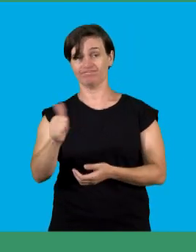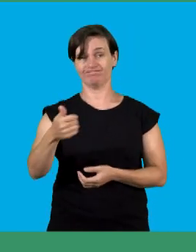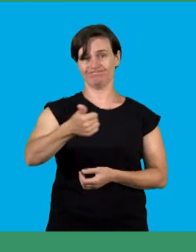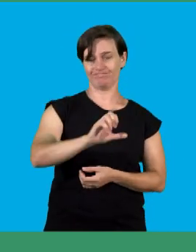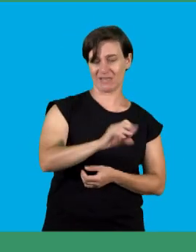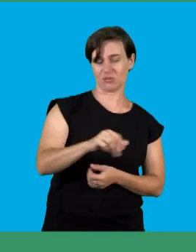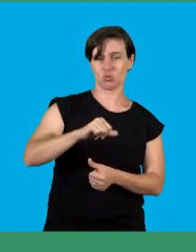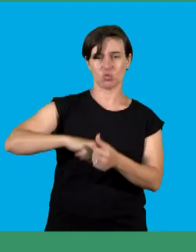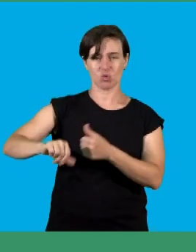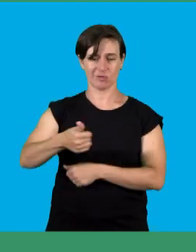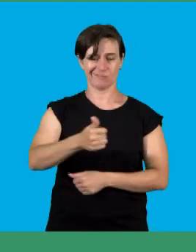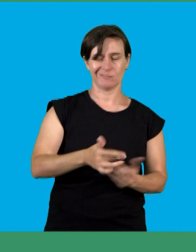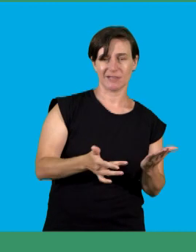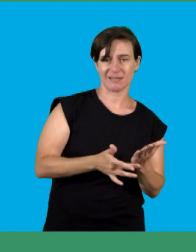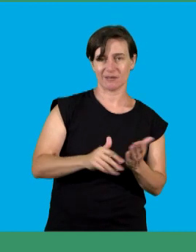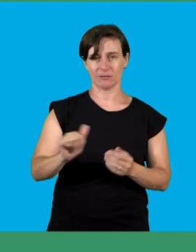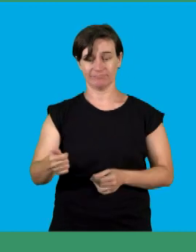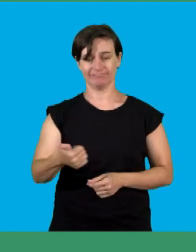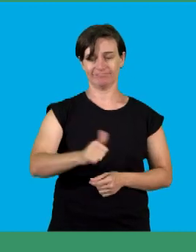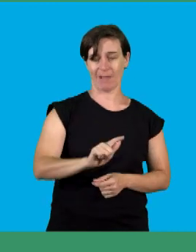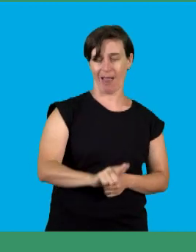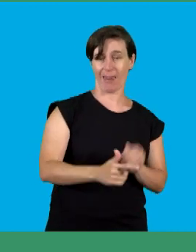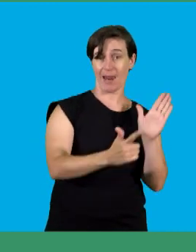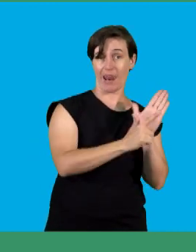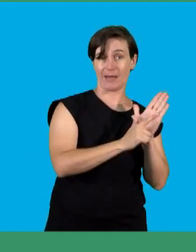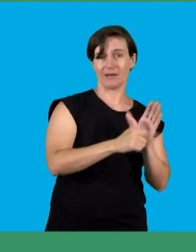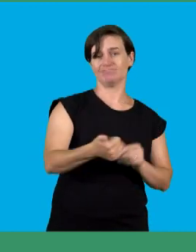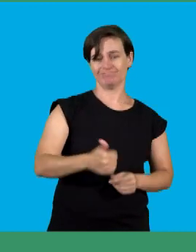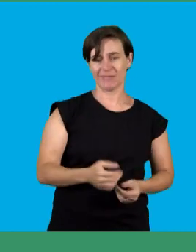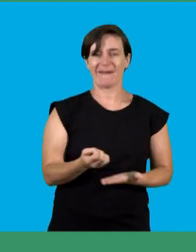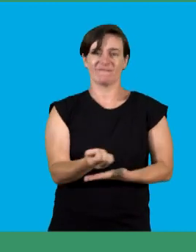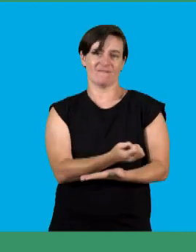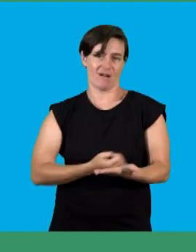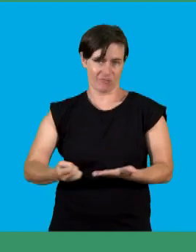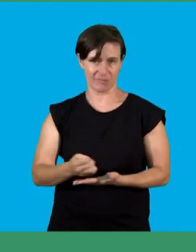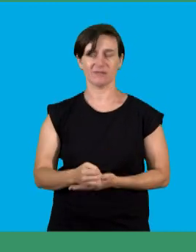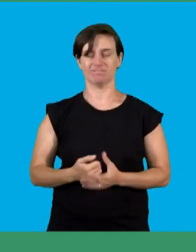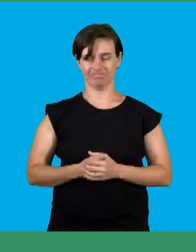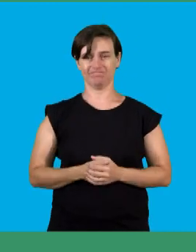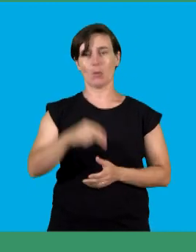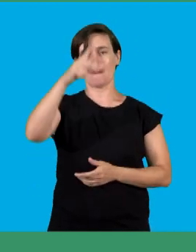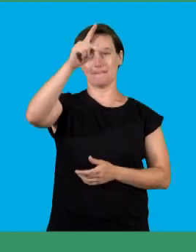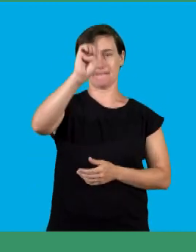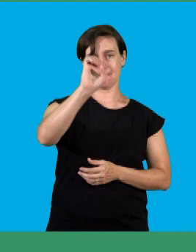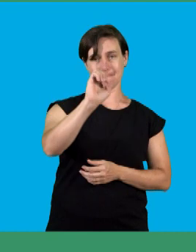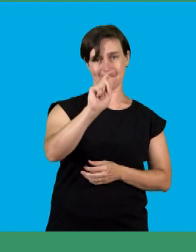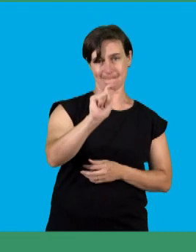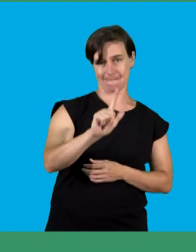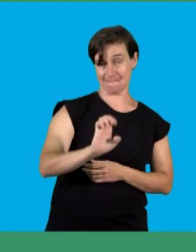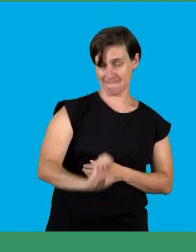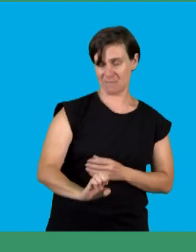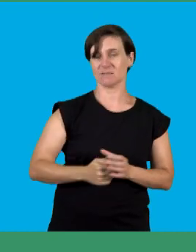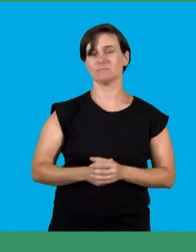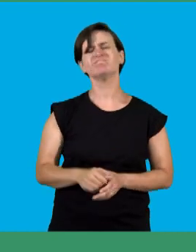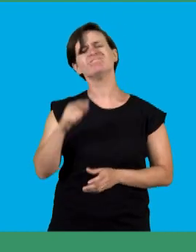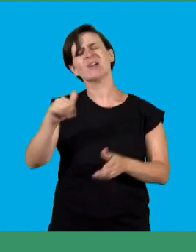social, technological, legal, and environmental. But we'll deal with that just now. So challenges of the macro